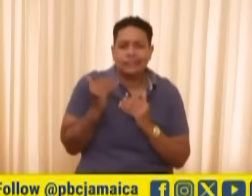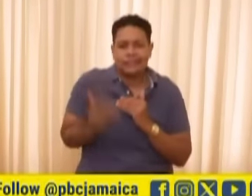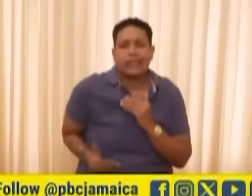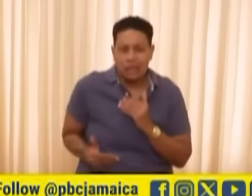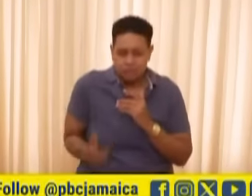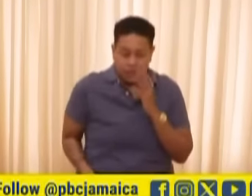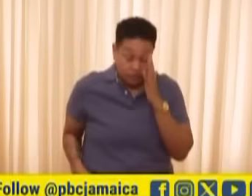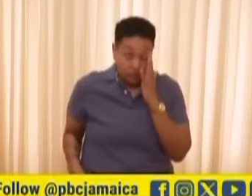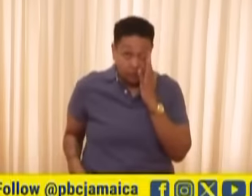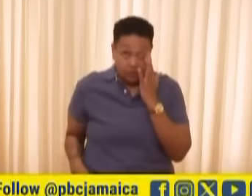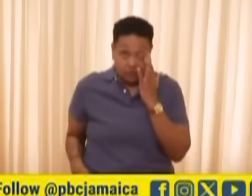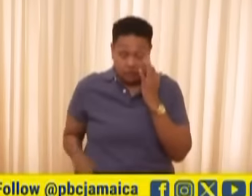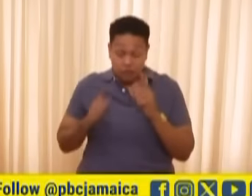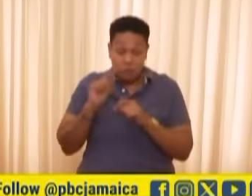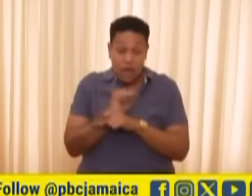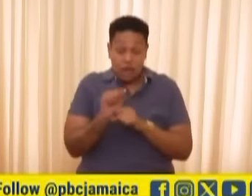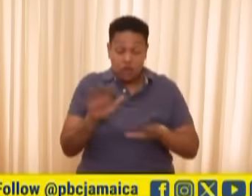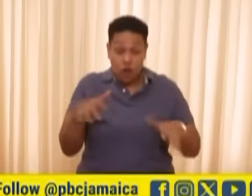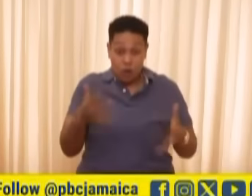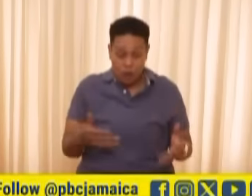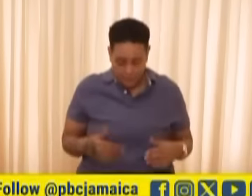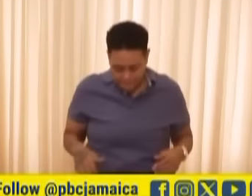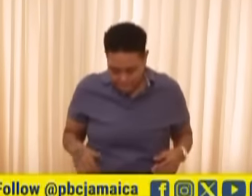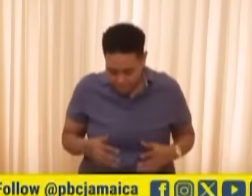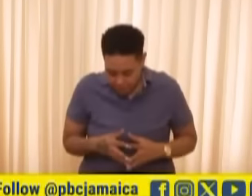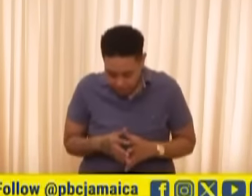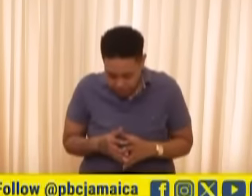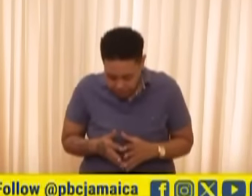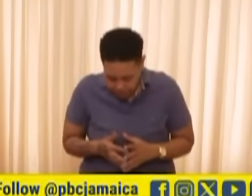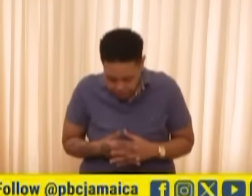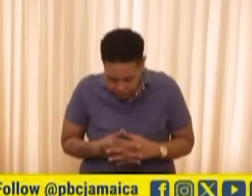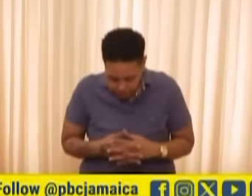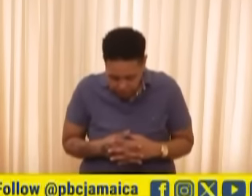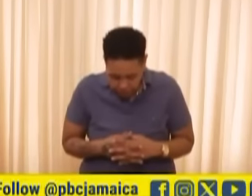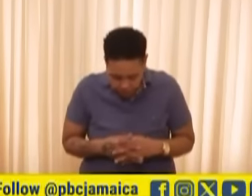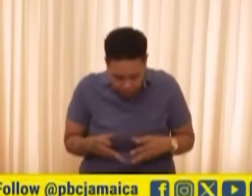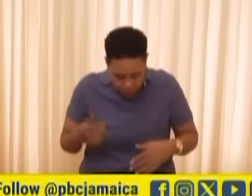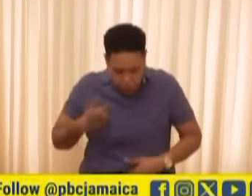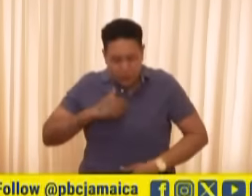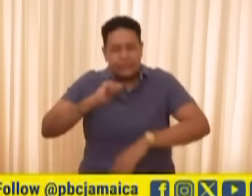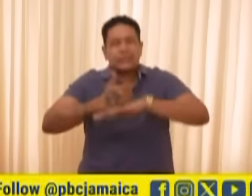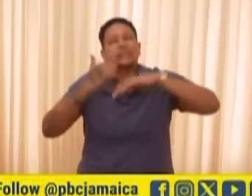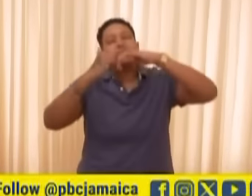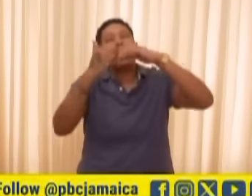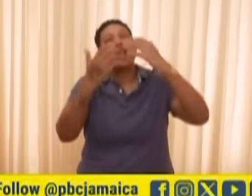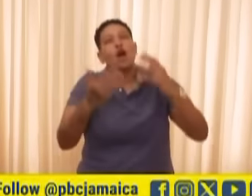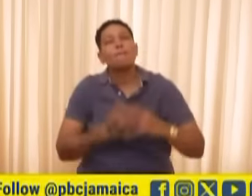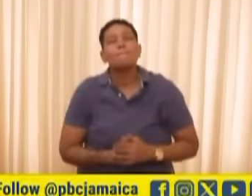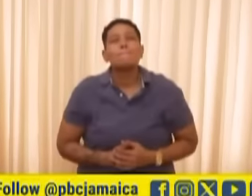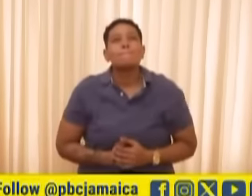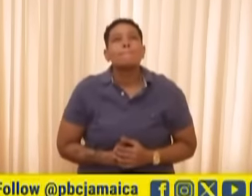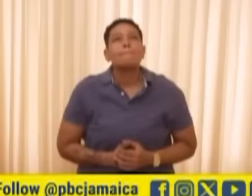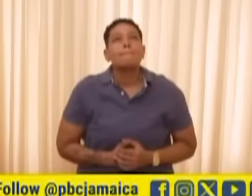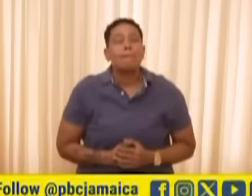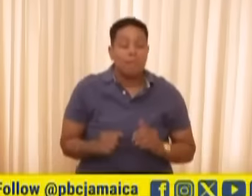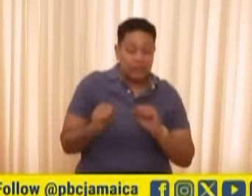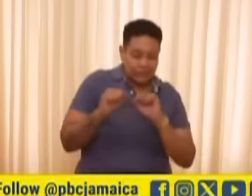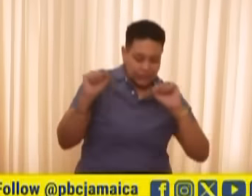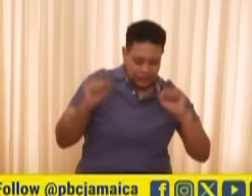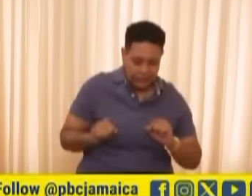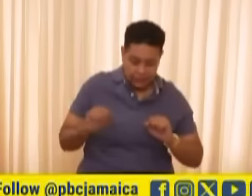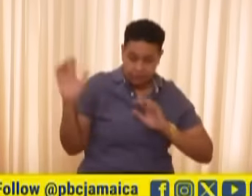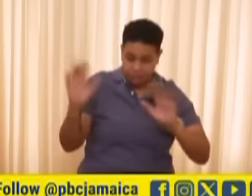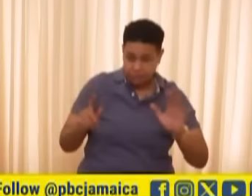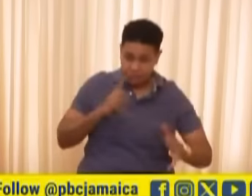steps to ensure that we put in place the systems